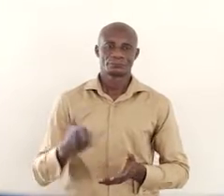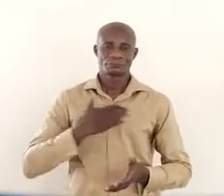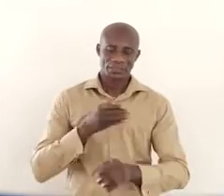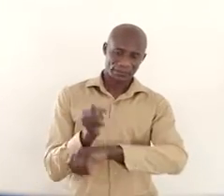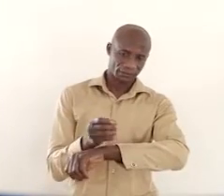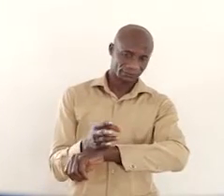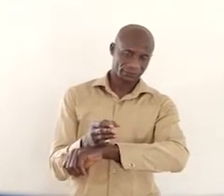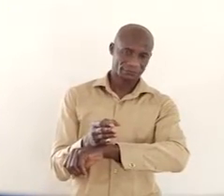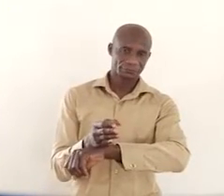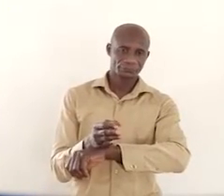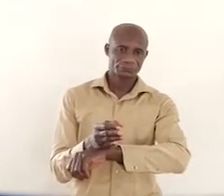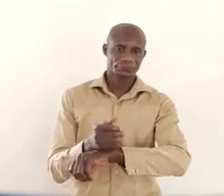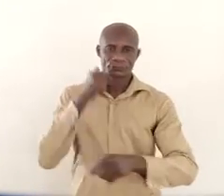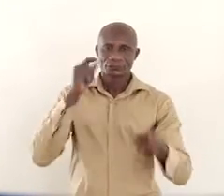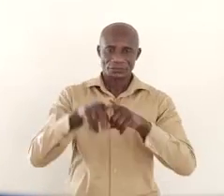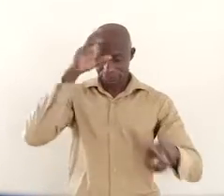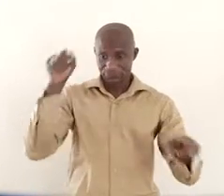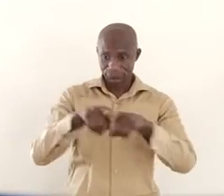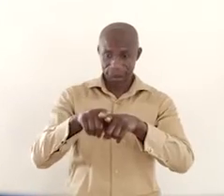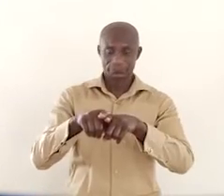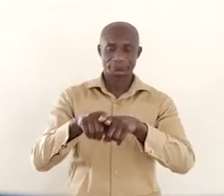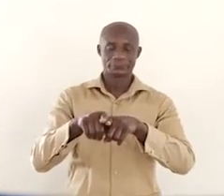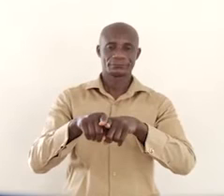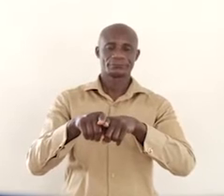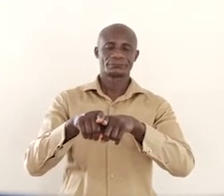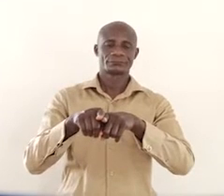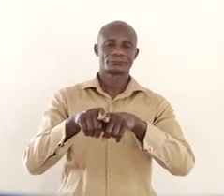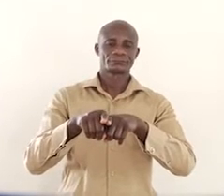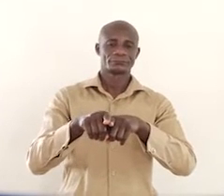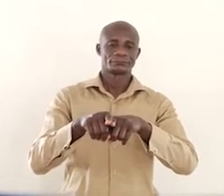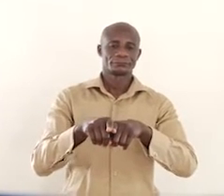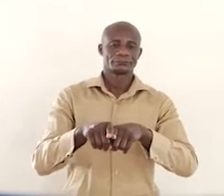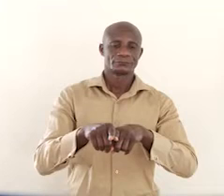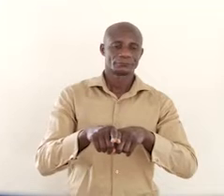My admonition, sisters and brothers,